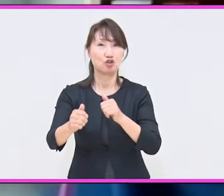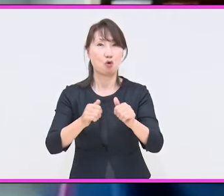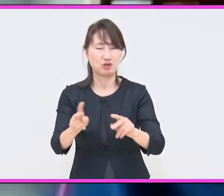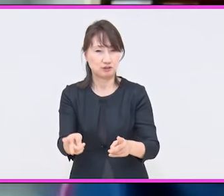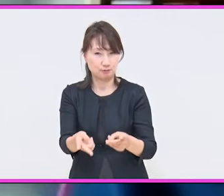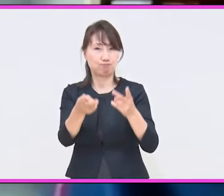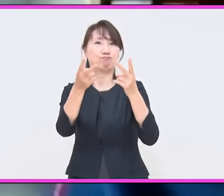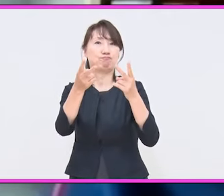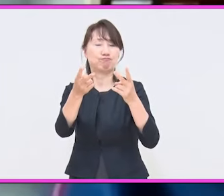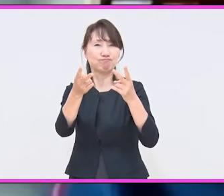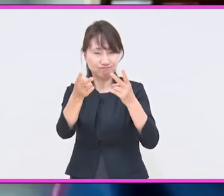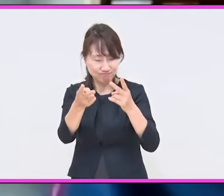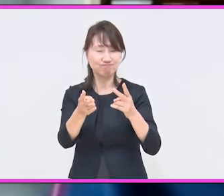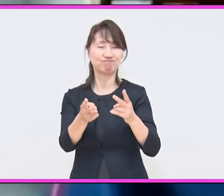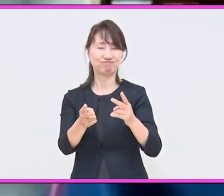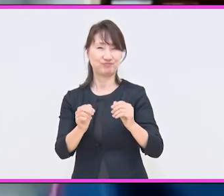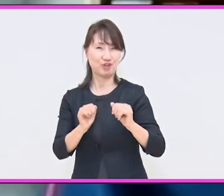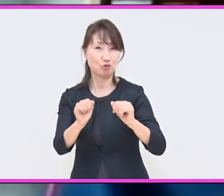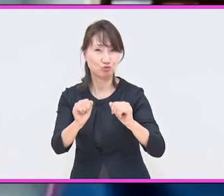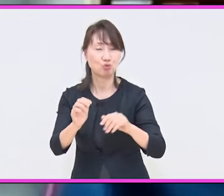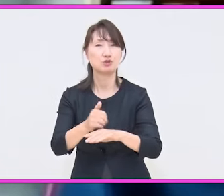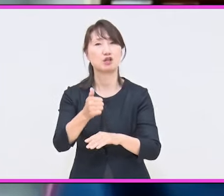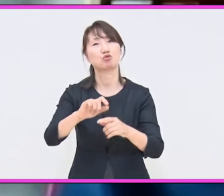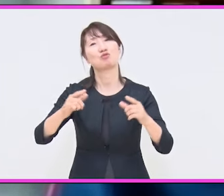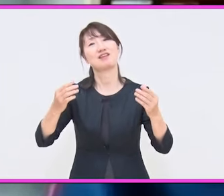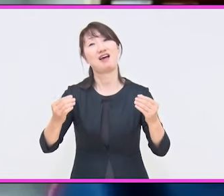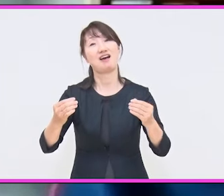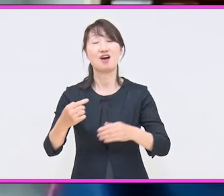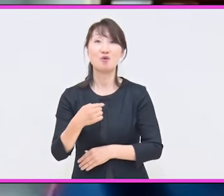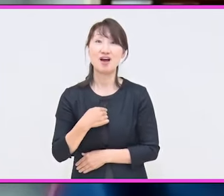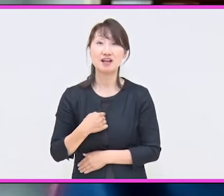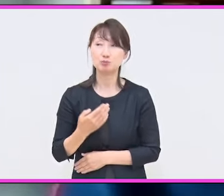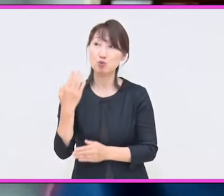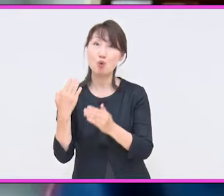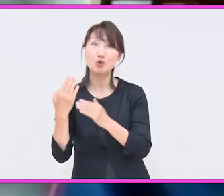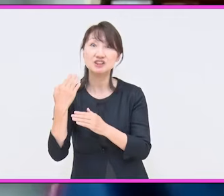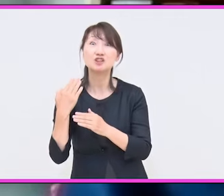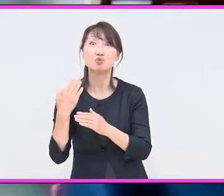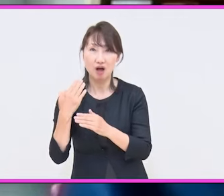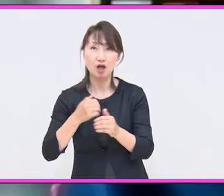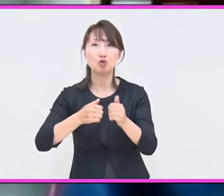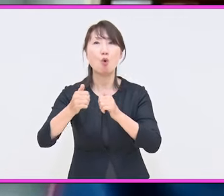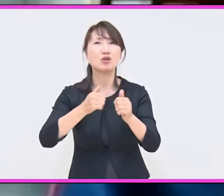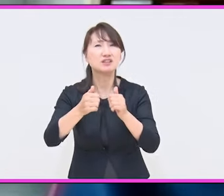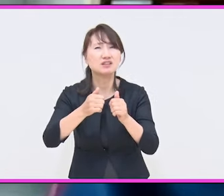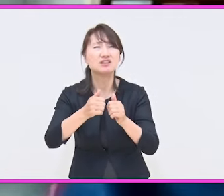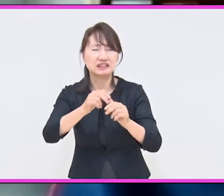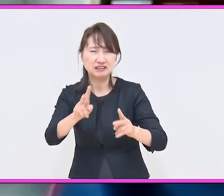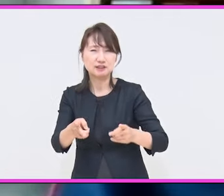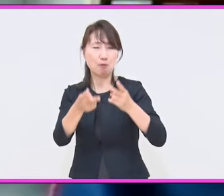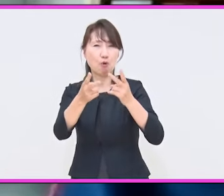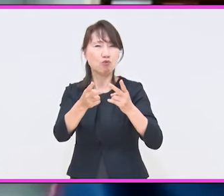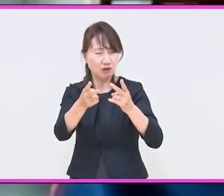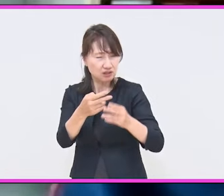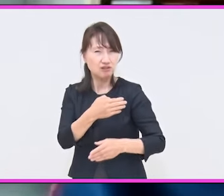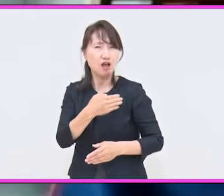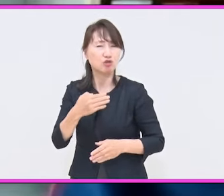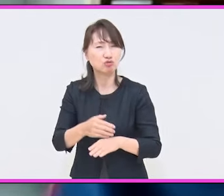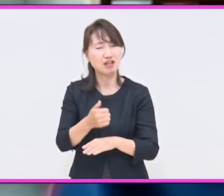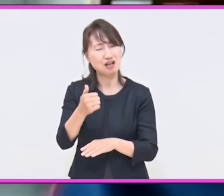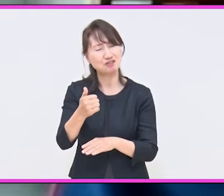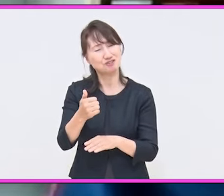more full-time athletes now. I would have loved to have been a full-time athlete. I had to train